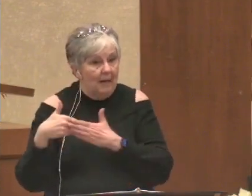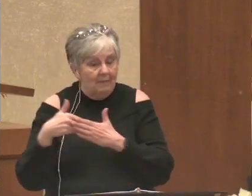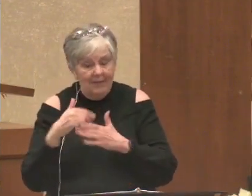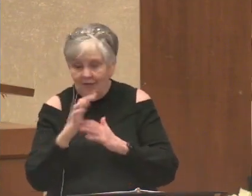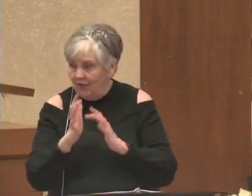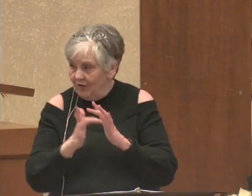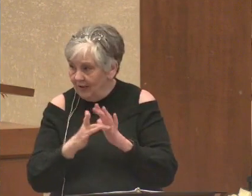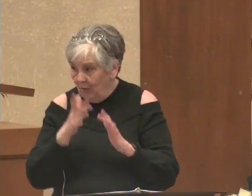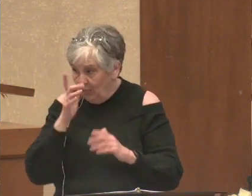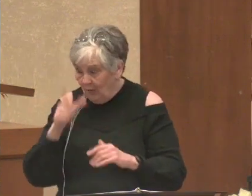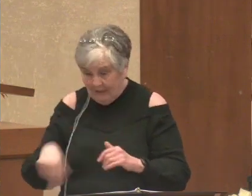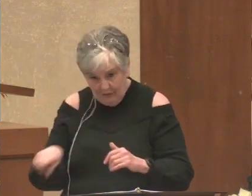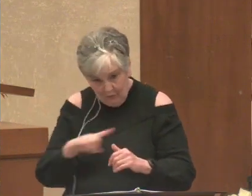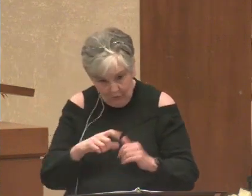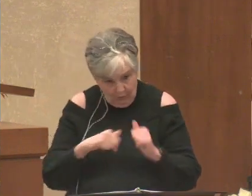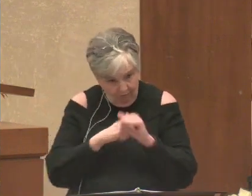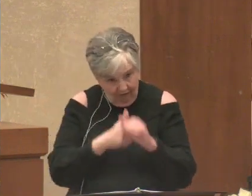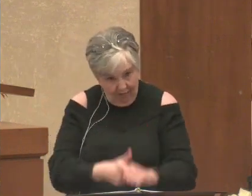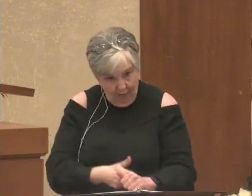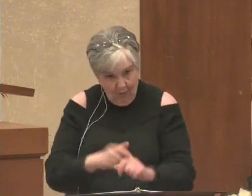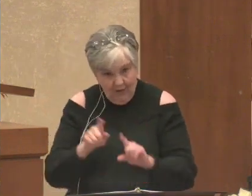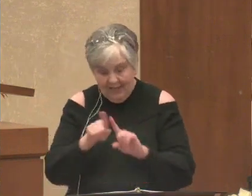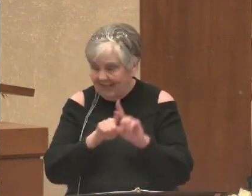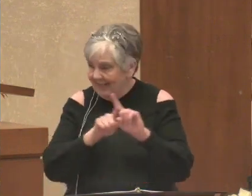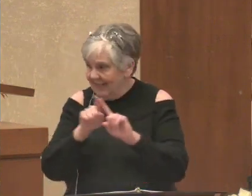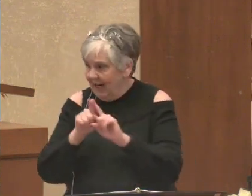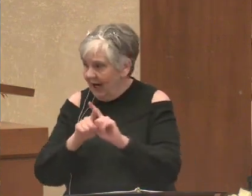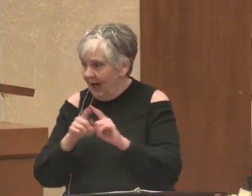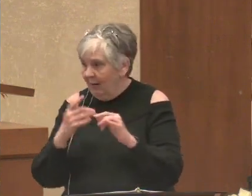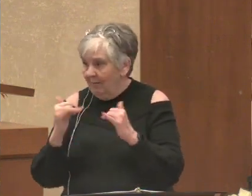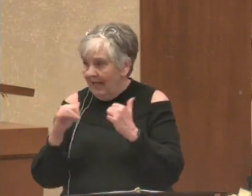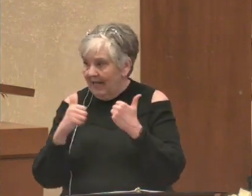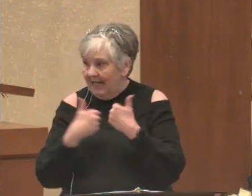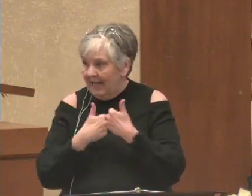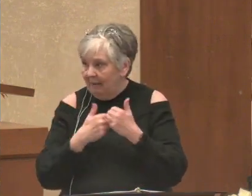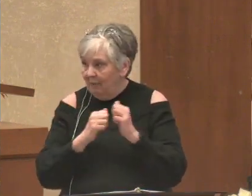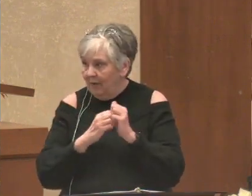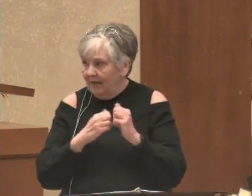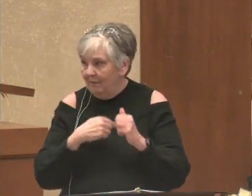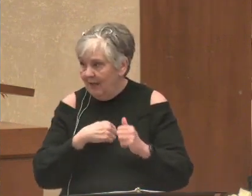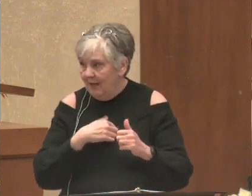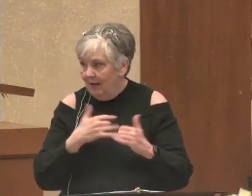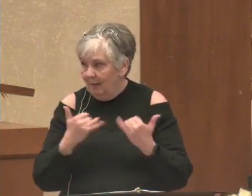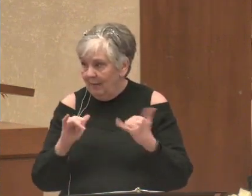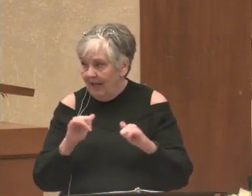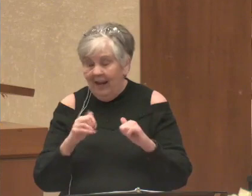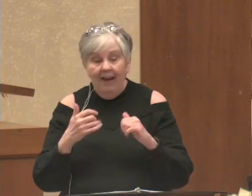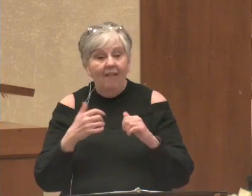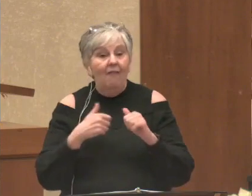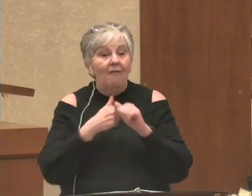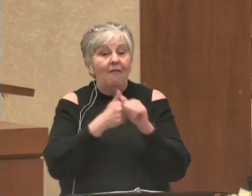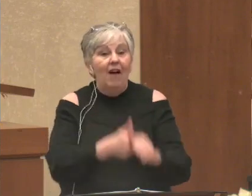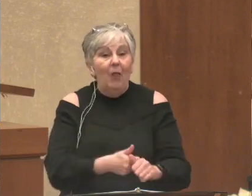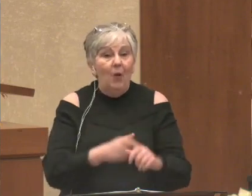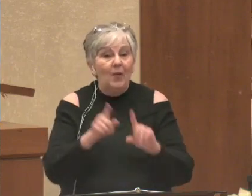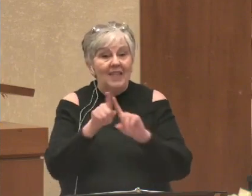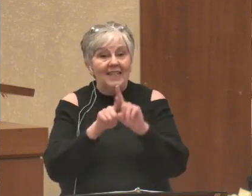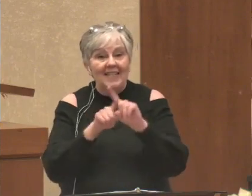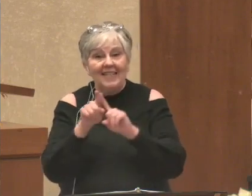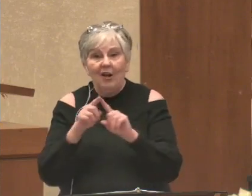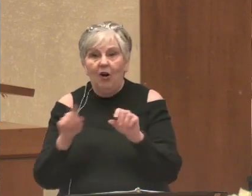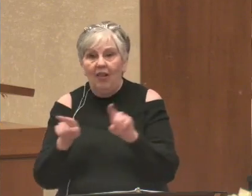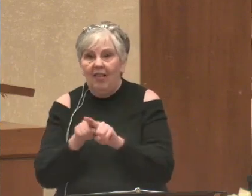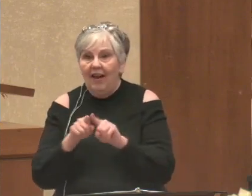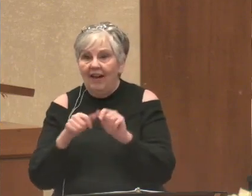bright? Well, I'm going to invite you to play a little game with me. We're going to play follow the star, kind of like follow